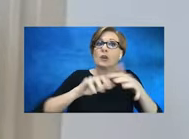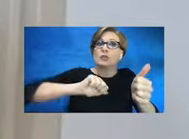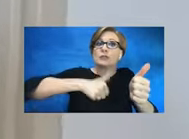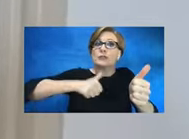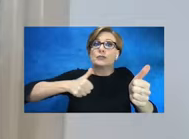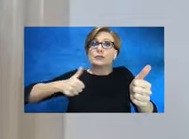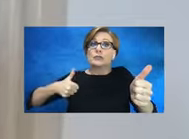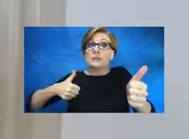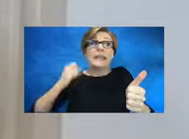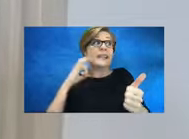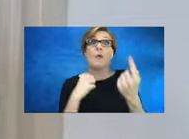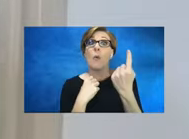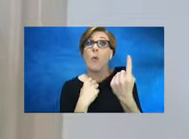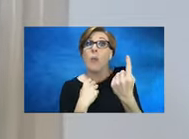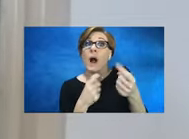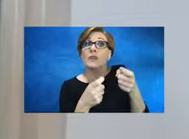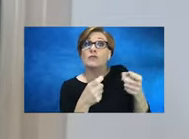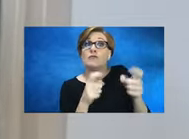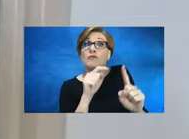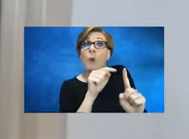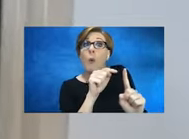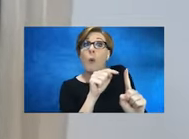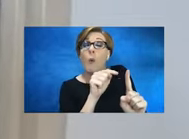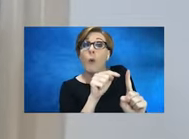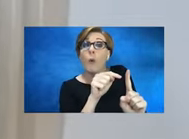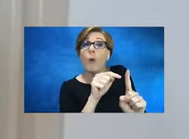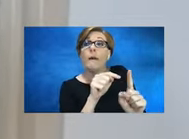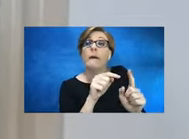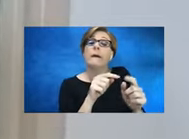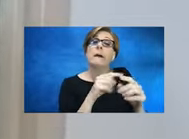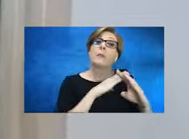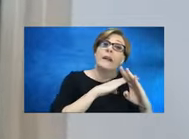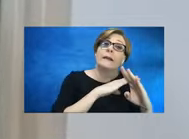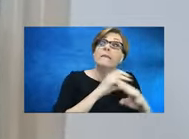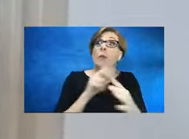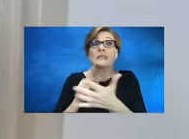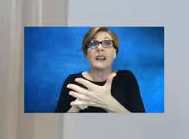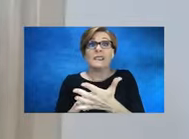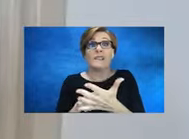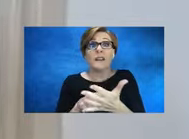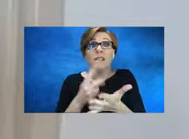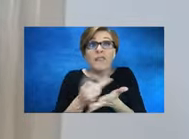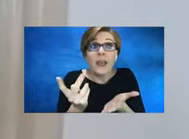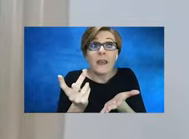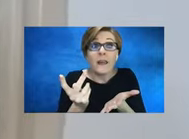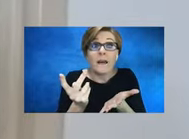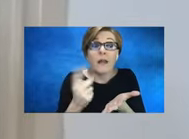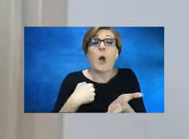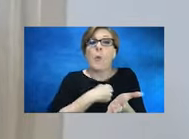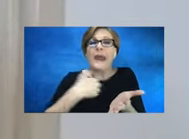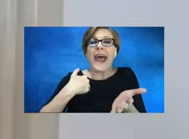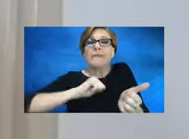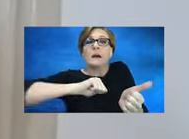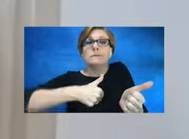that's if one of our controls, one of those preventative or detective controls, didn't work as intended, we have other